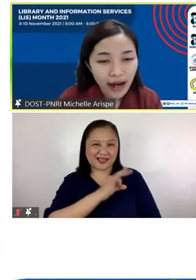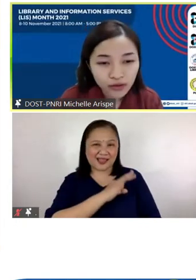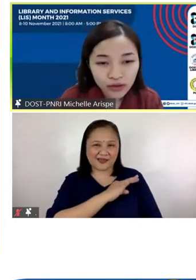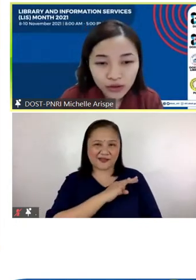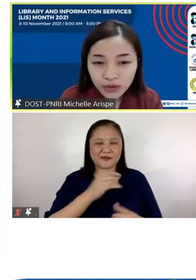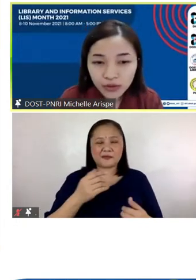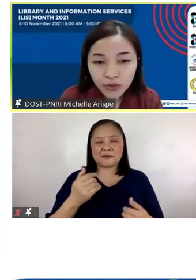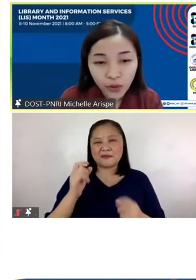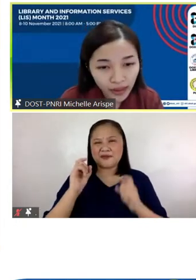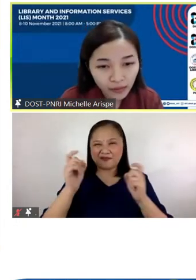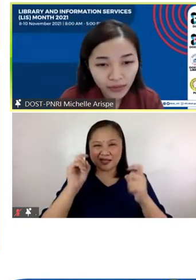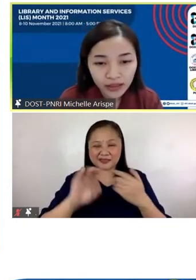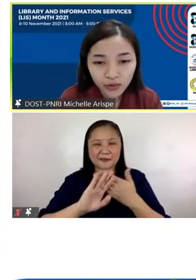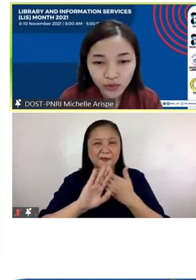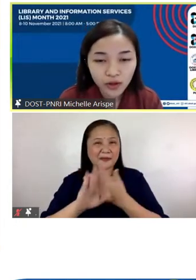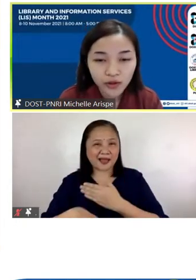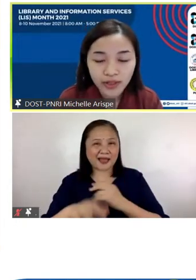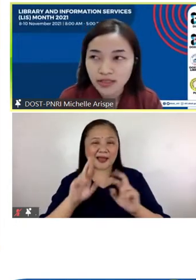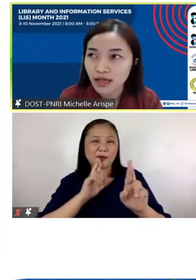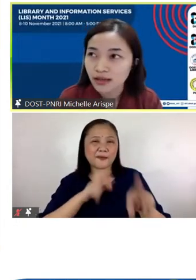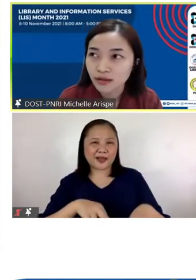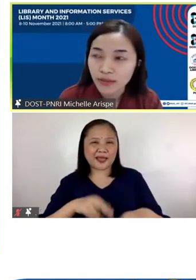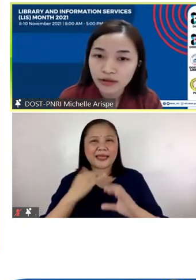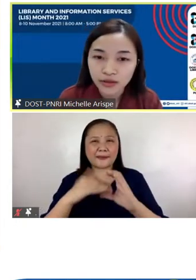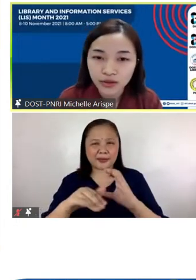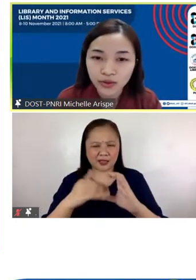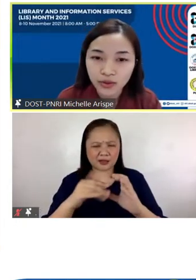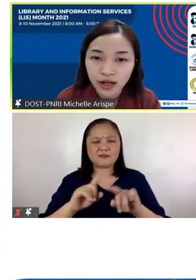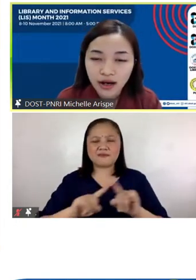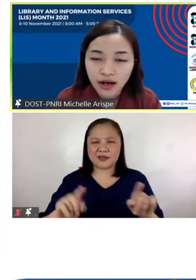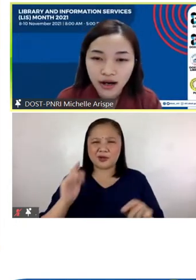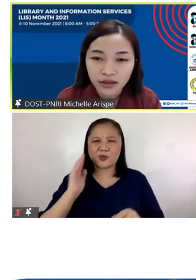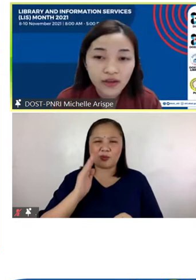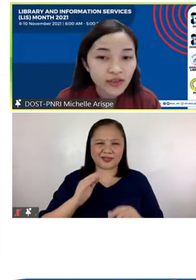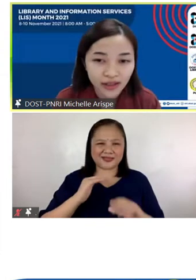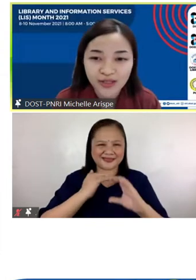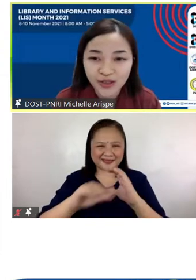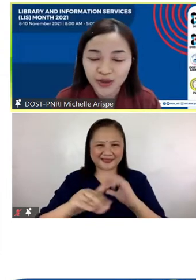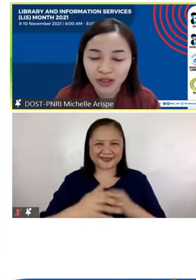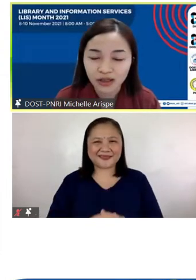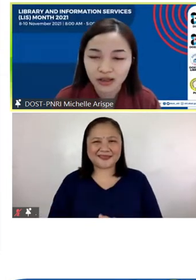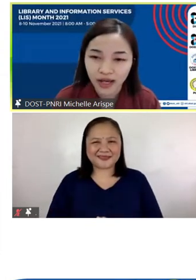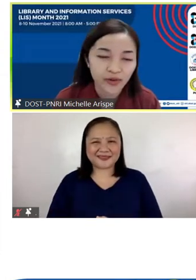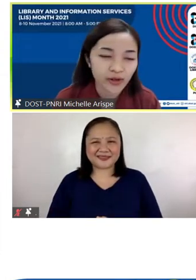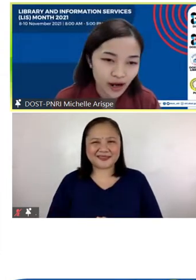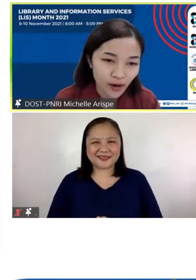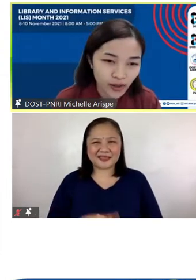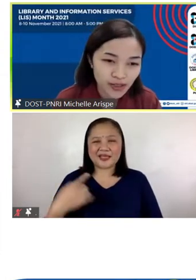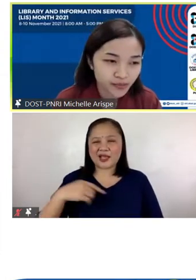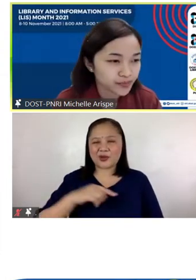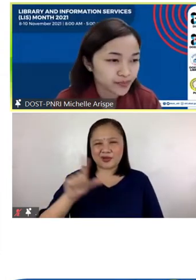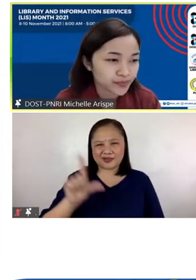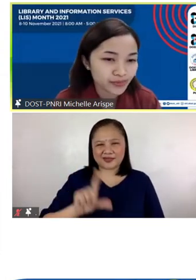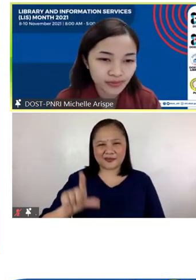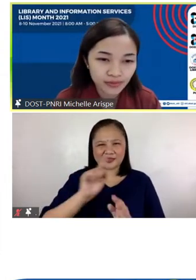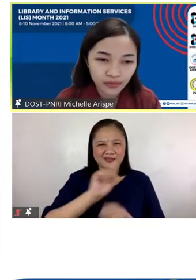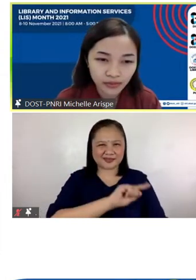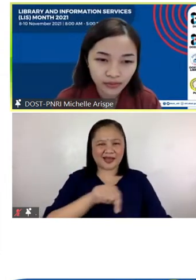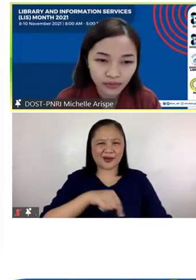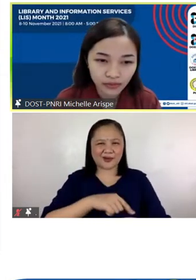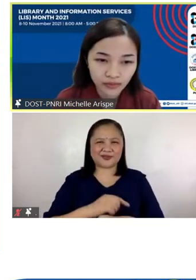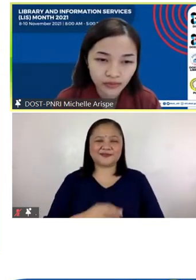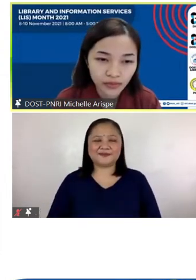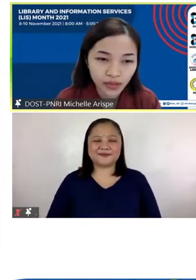not get back to you quick, but we will always get back to you nonetheless during our library hours.